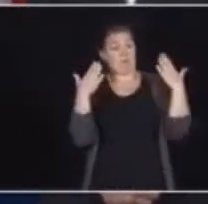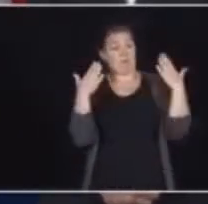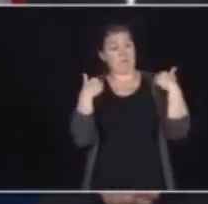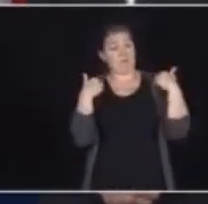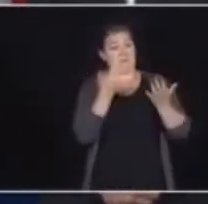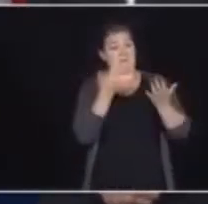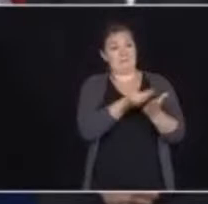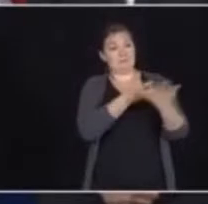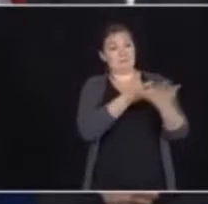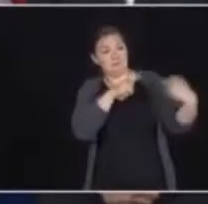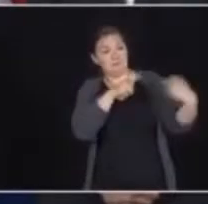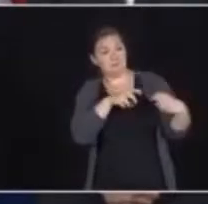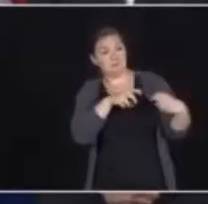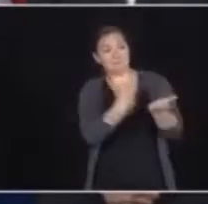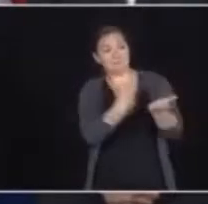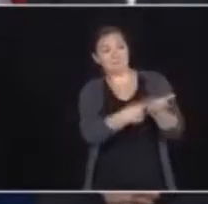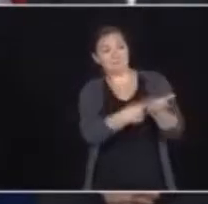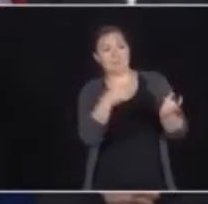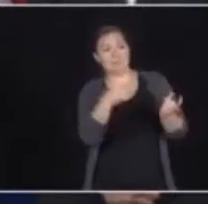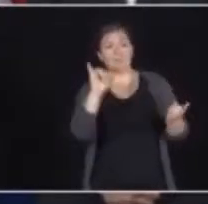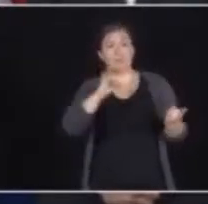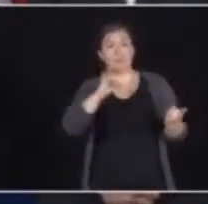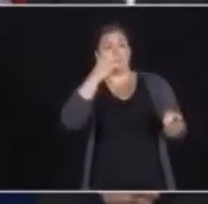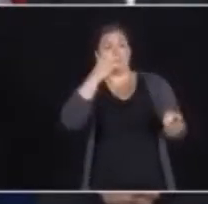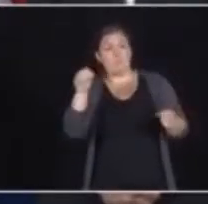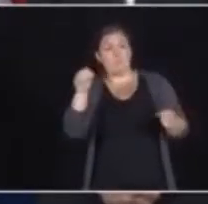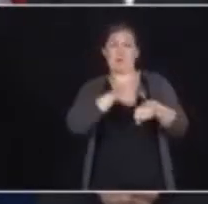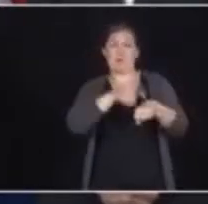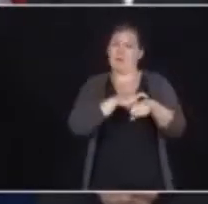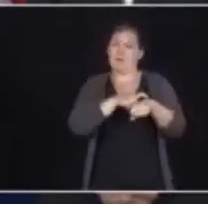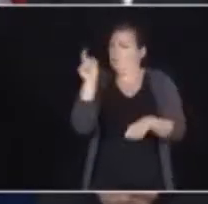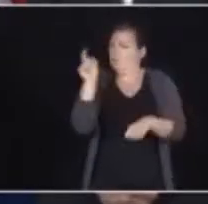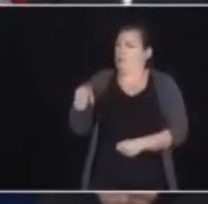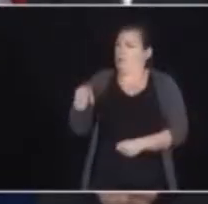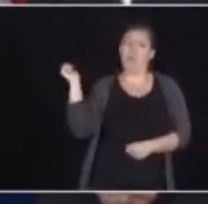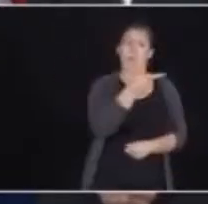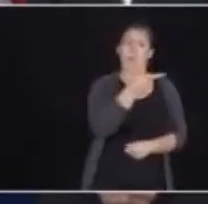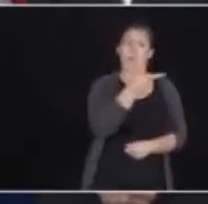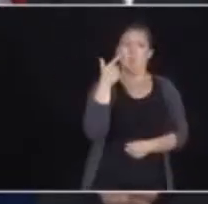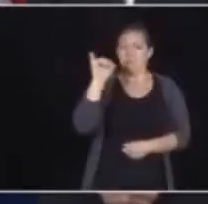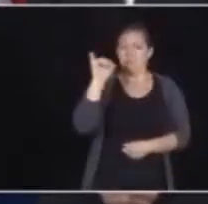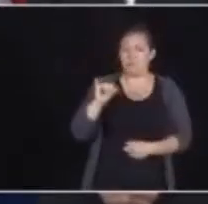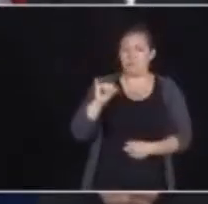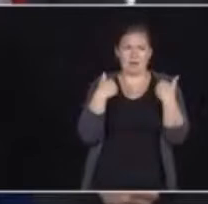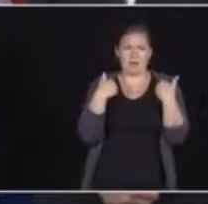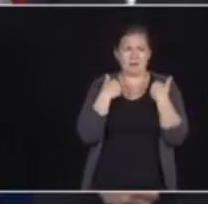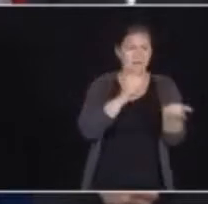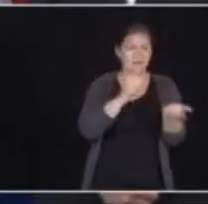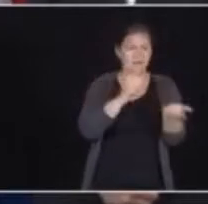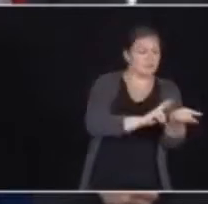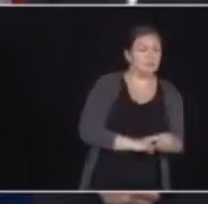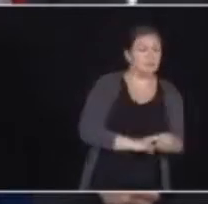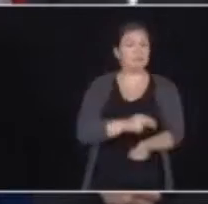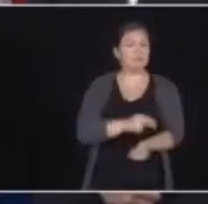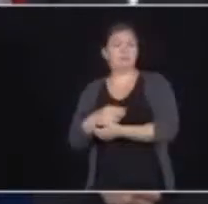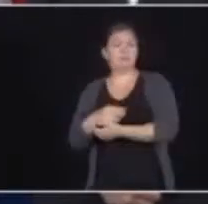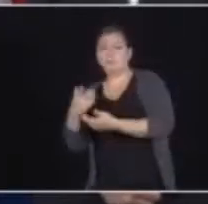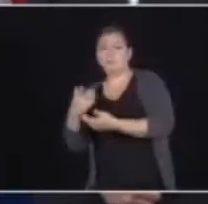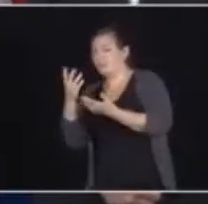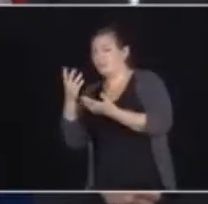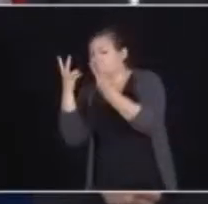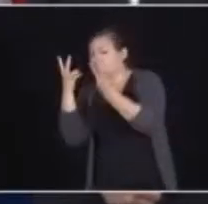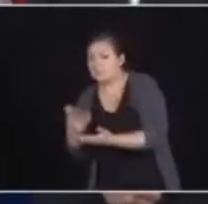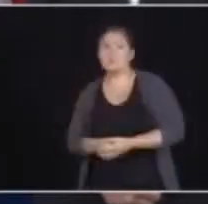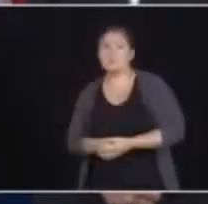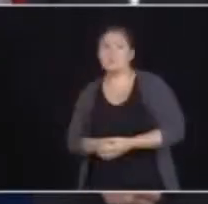insurance. Number one, to protect the patients and protect the nurses and visitors that come into long-term care. So I'll